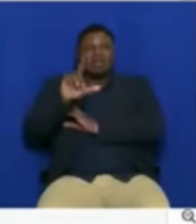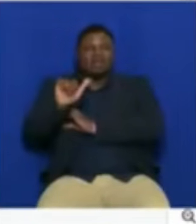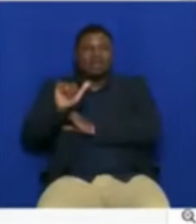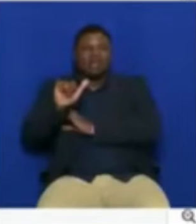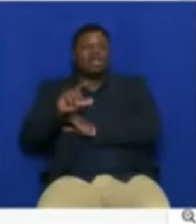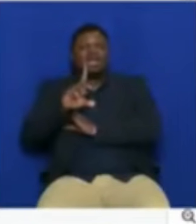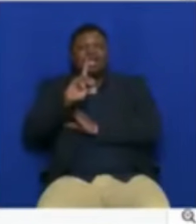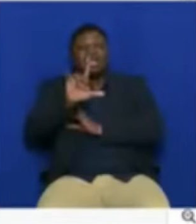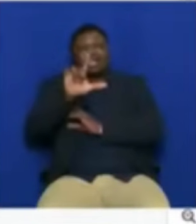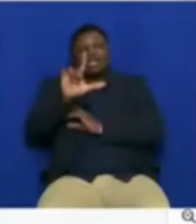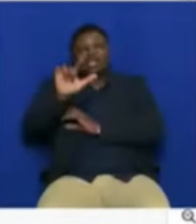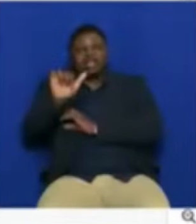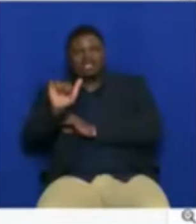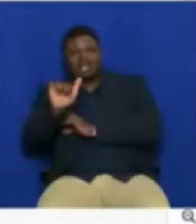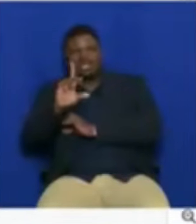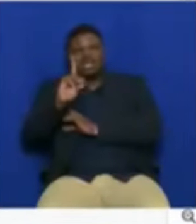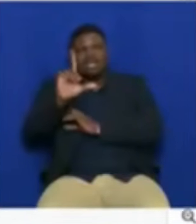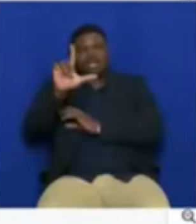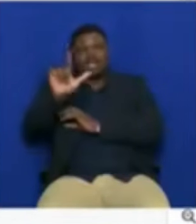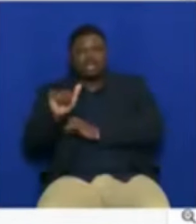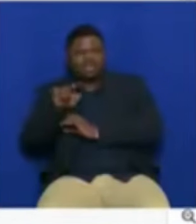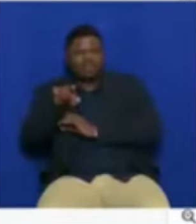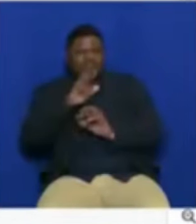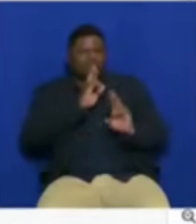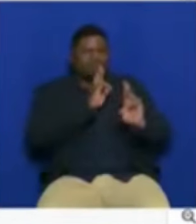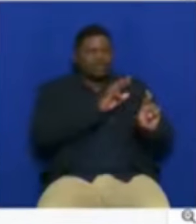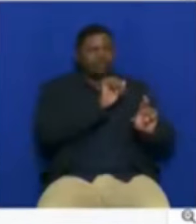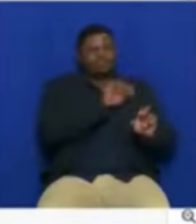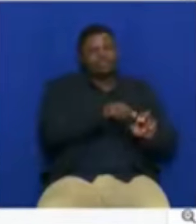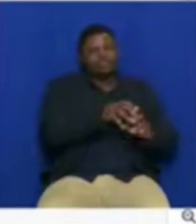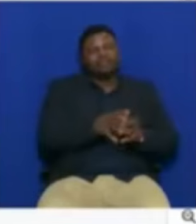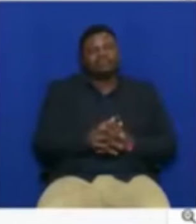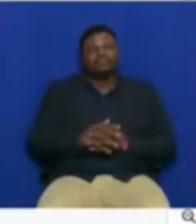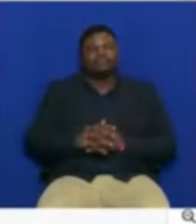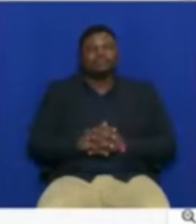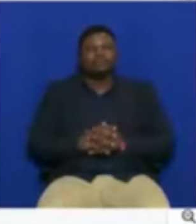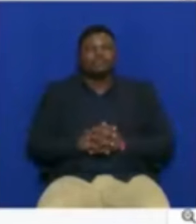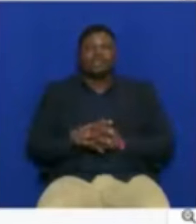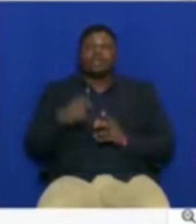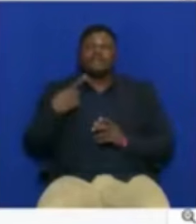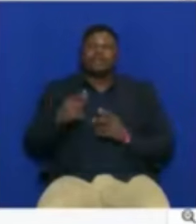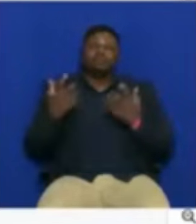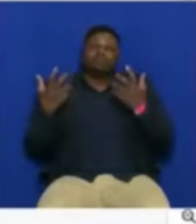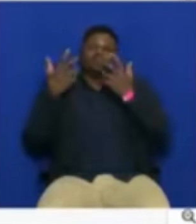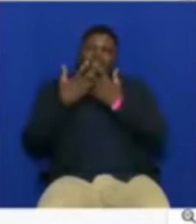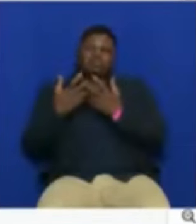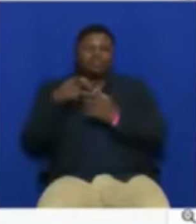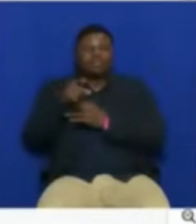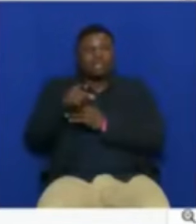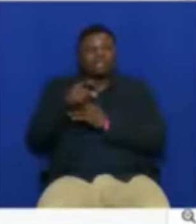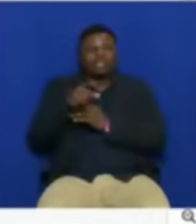like, just for Yes. accuracy, it's the 5th, not the 4th. It's submitted on the 5th of